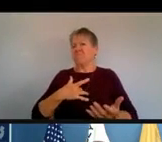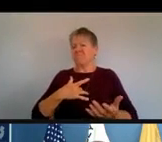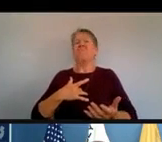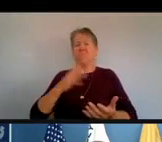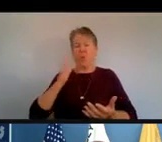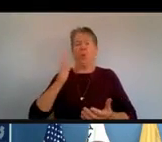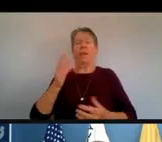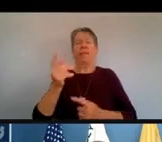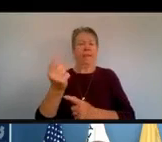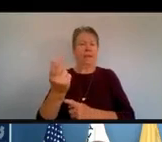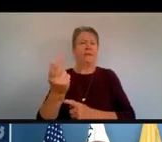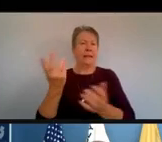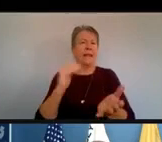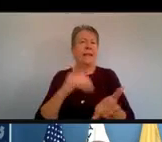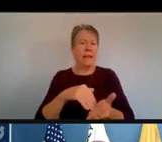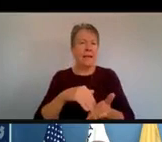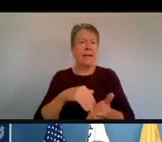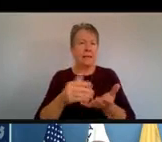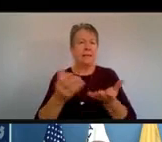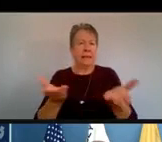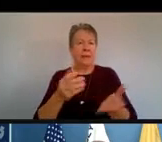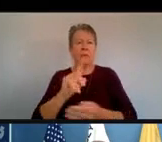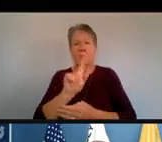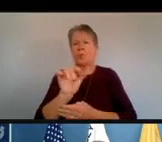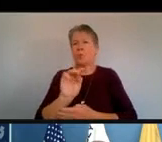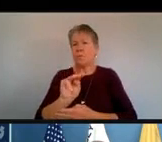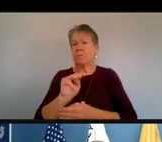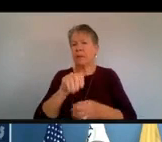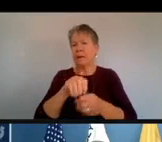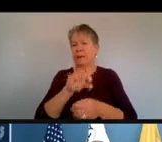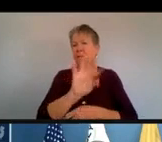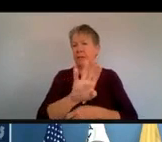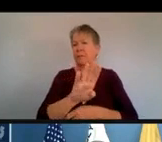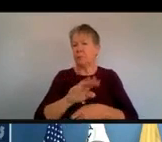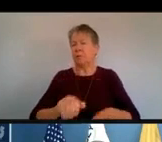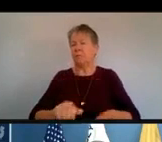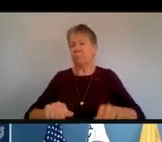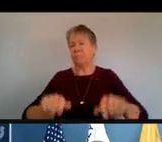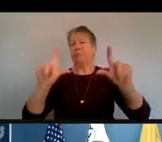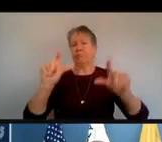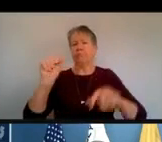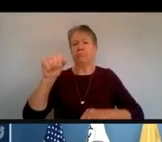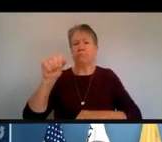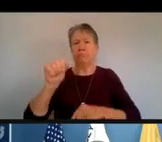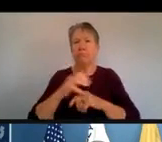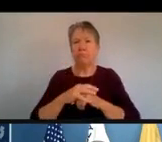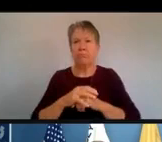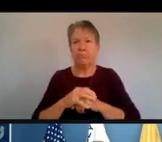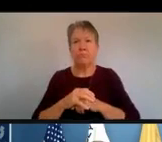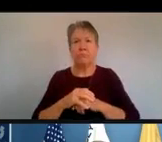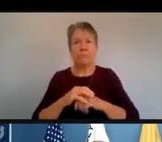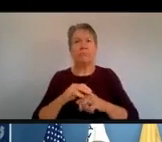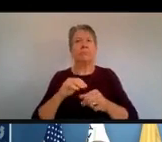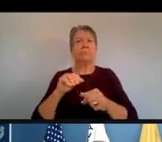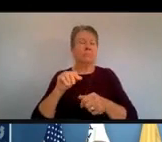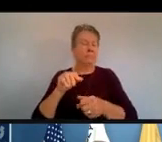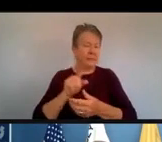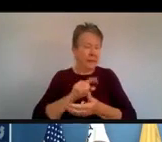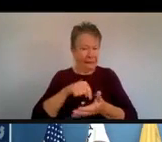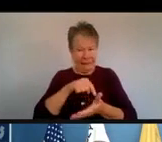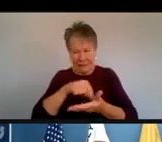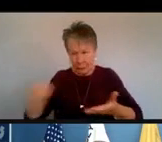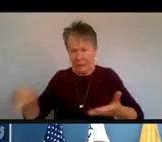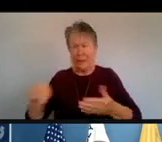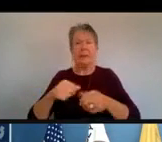Thursday schedule, and we're going to be pretty much virtual this week, at least up